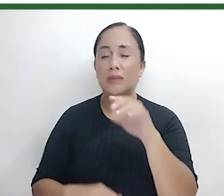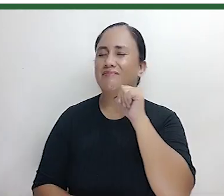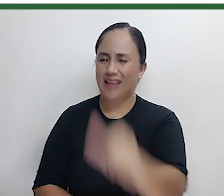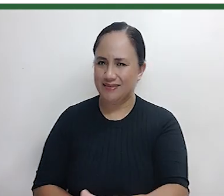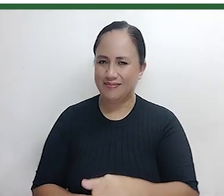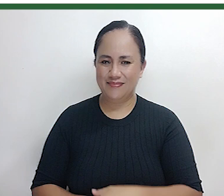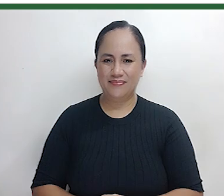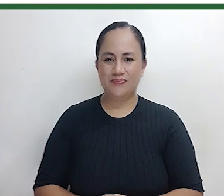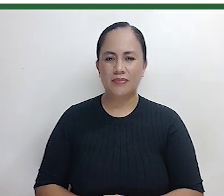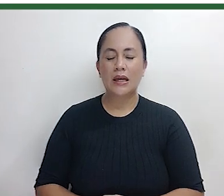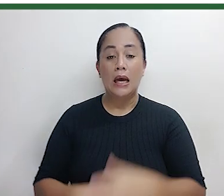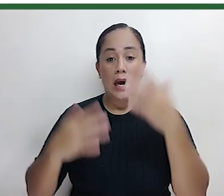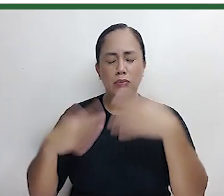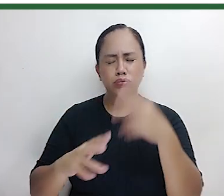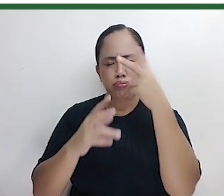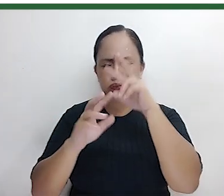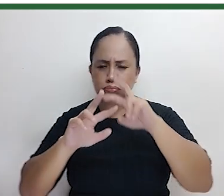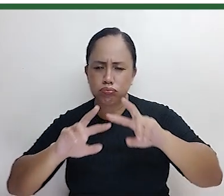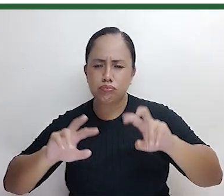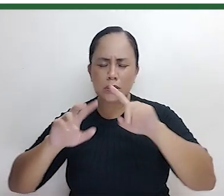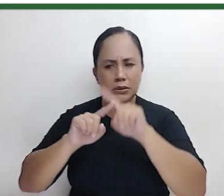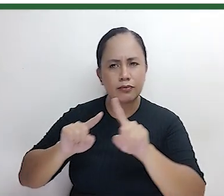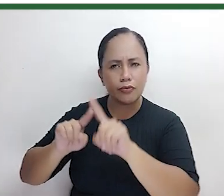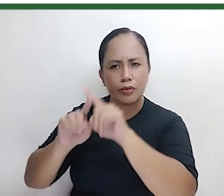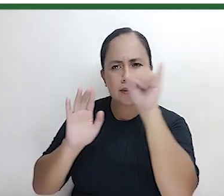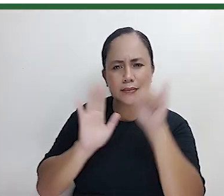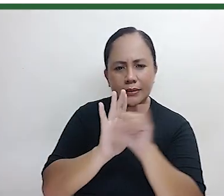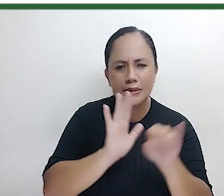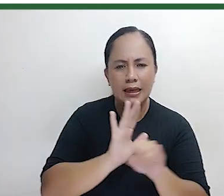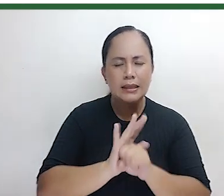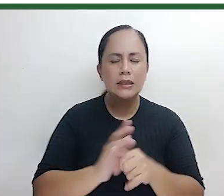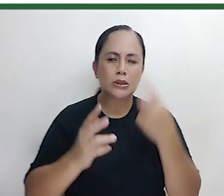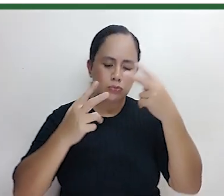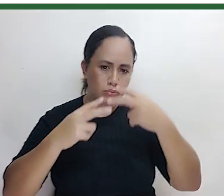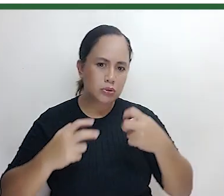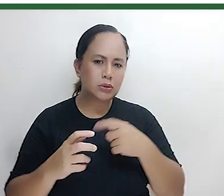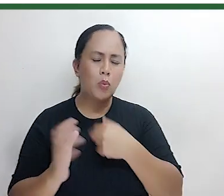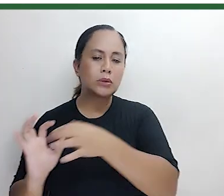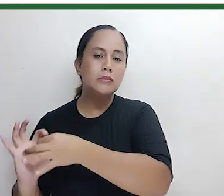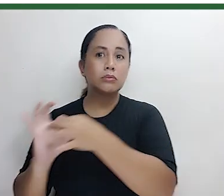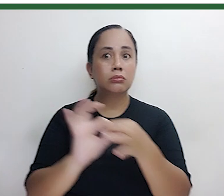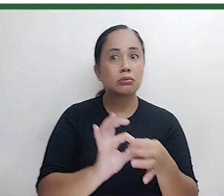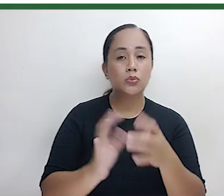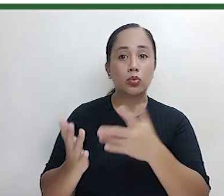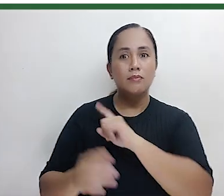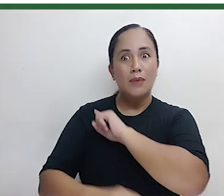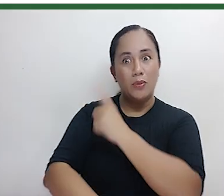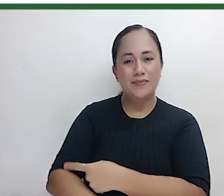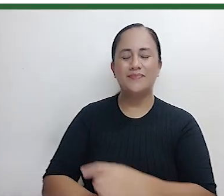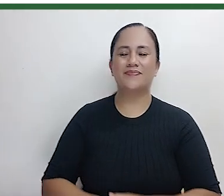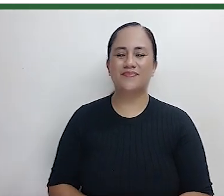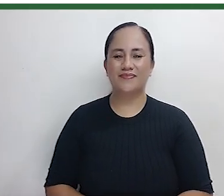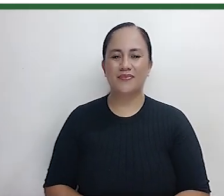in the wheel. After internalizing the different identities, let us examine its relationship to